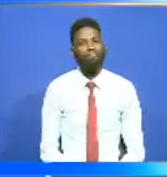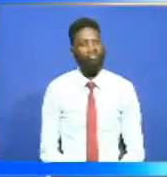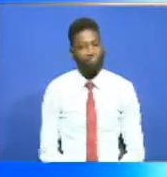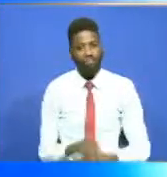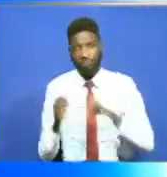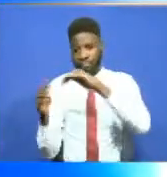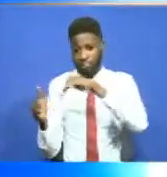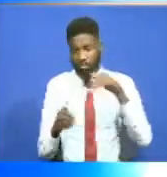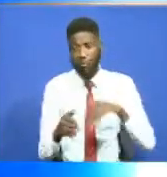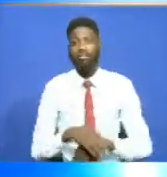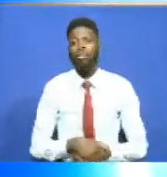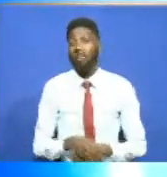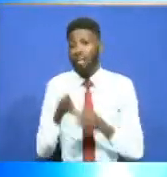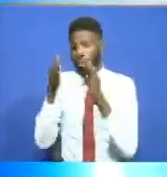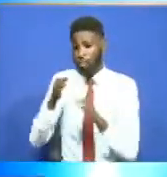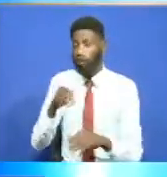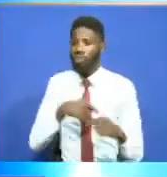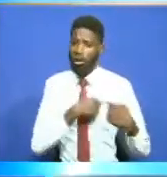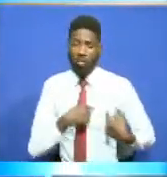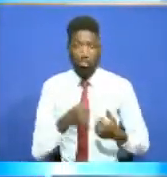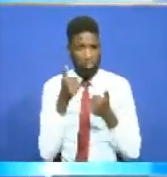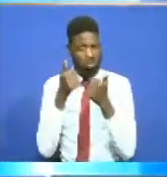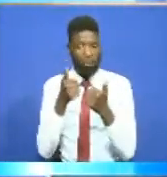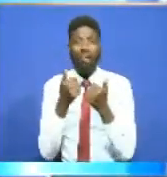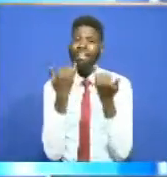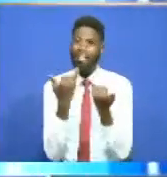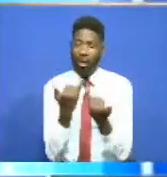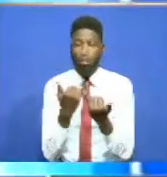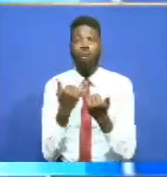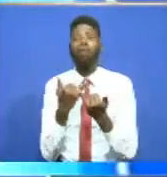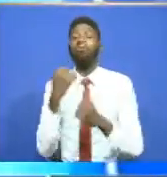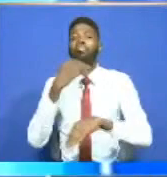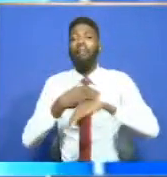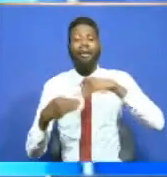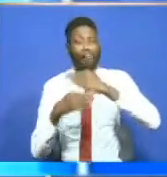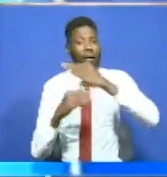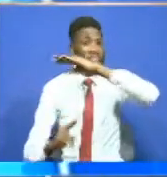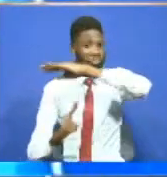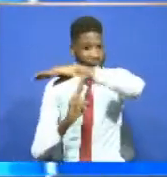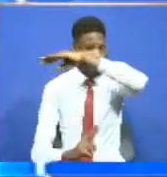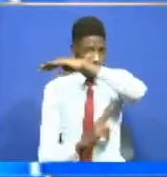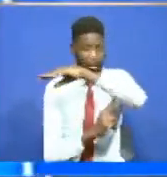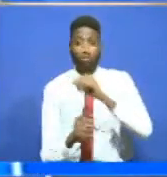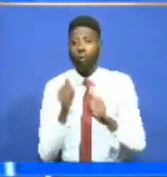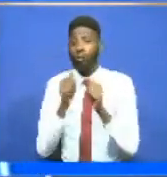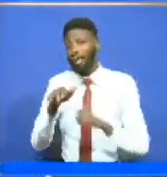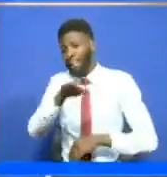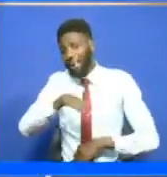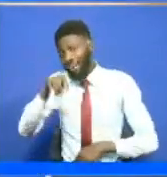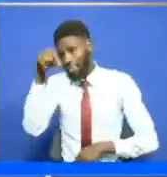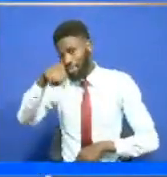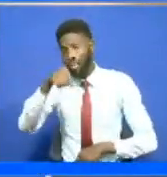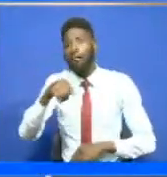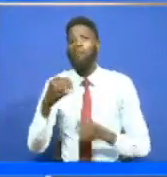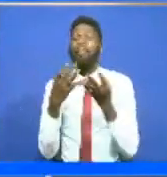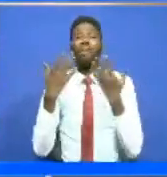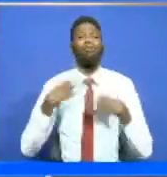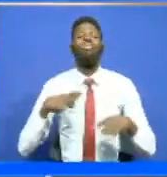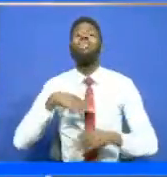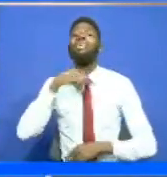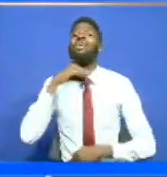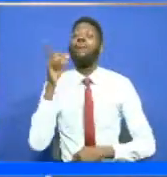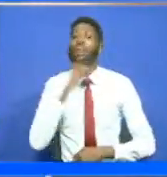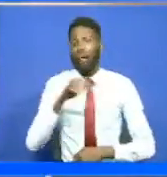Elsewhere, a well-wisher has moved in to reconstruct a bridge said to have claimed lives of many along Ruiru River